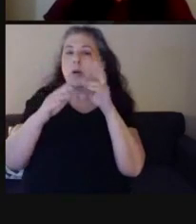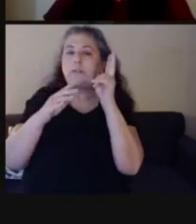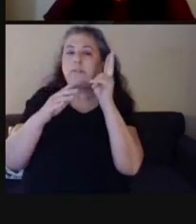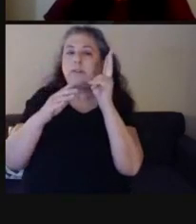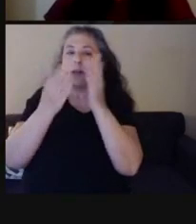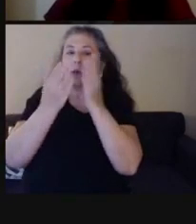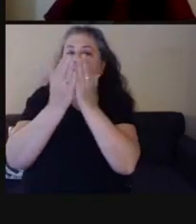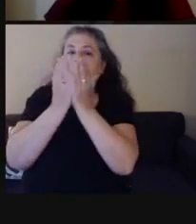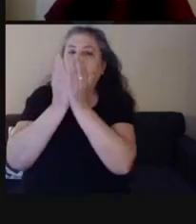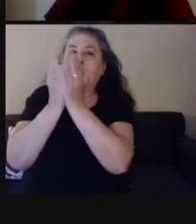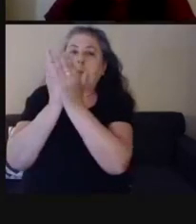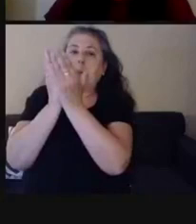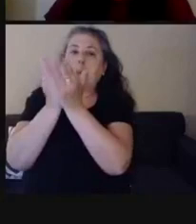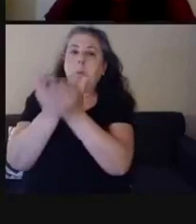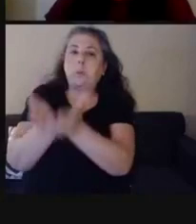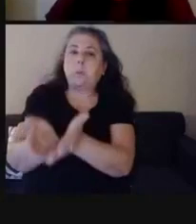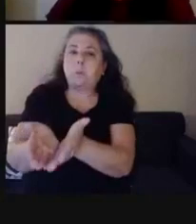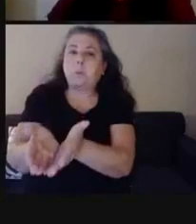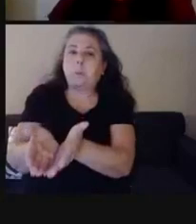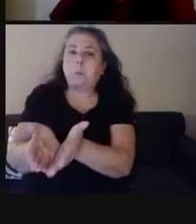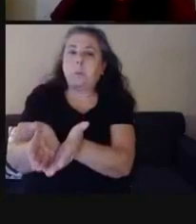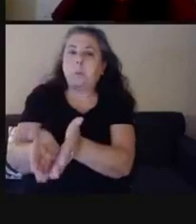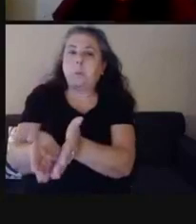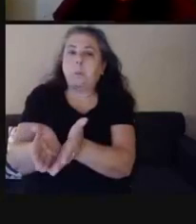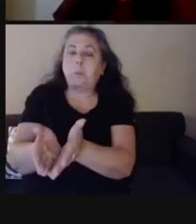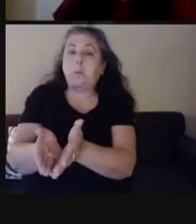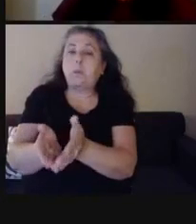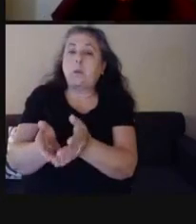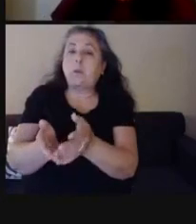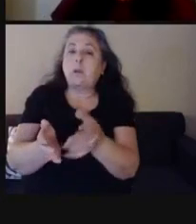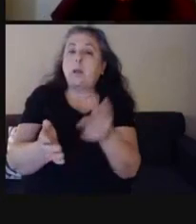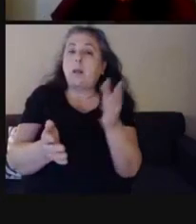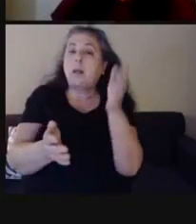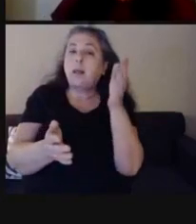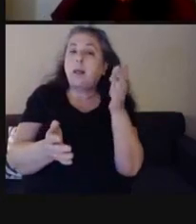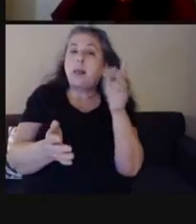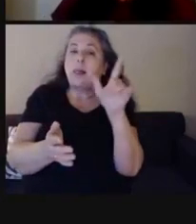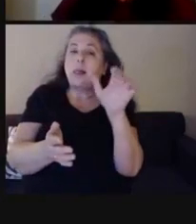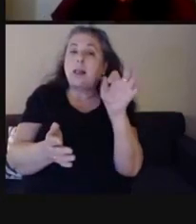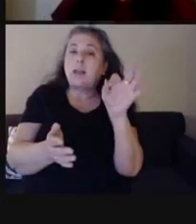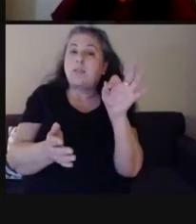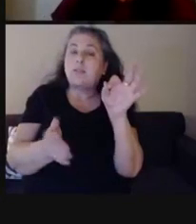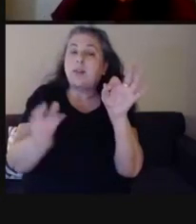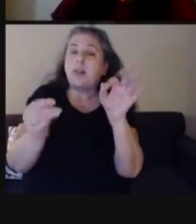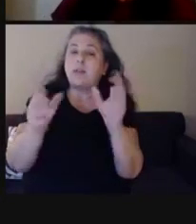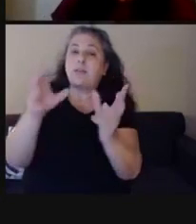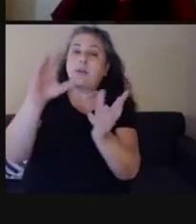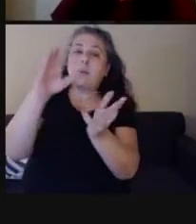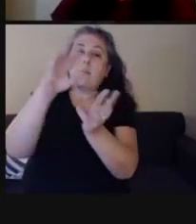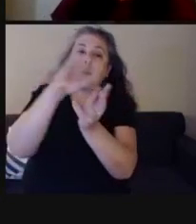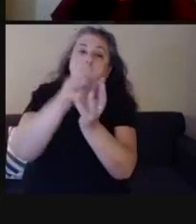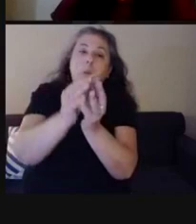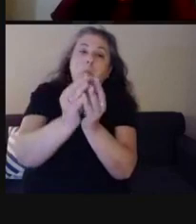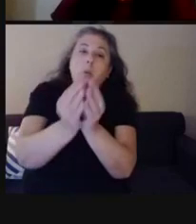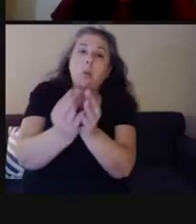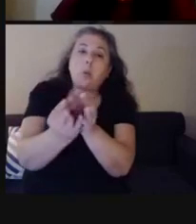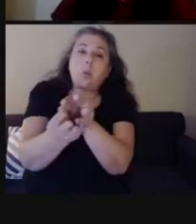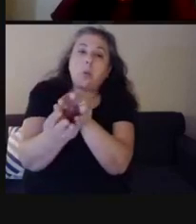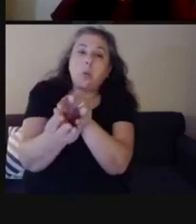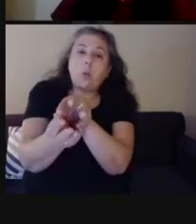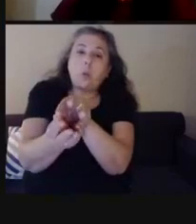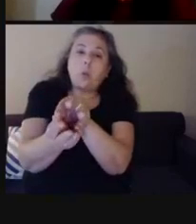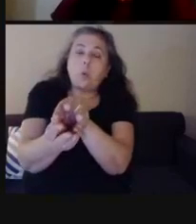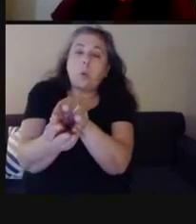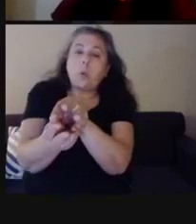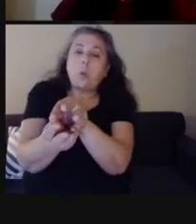shape. And so when you put two leaves together, they form this air pocket. And when you start putting